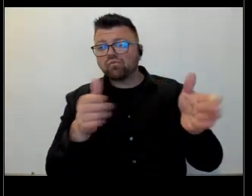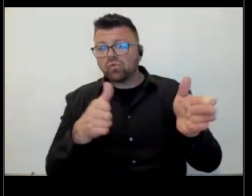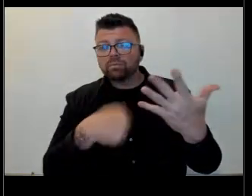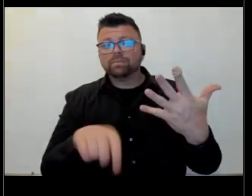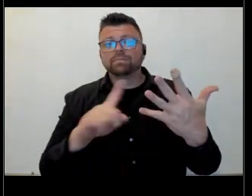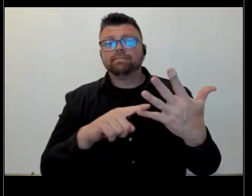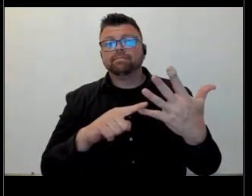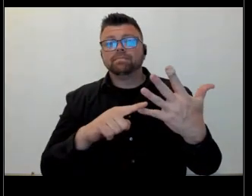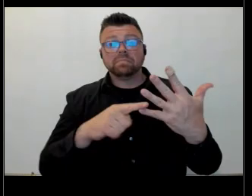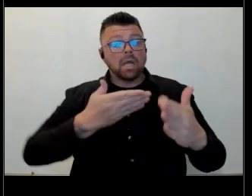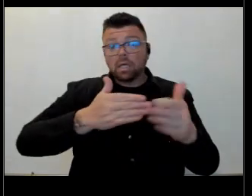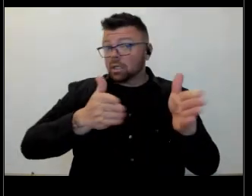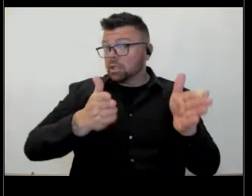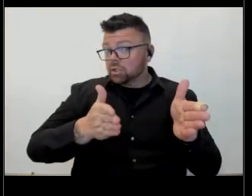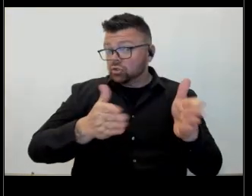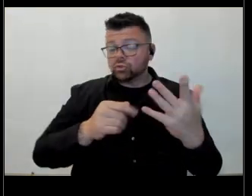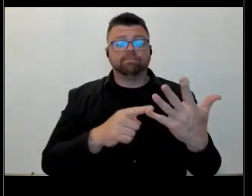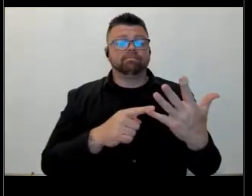kitchens,